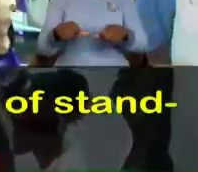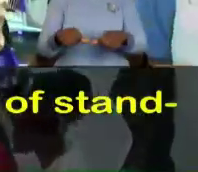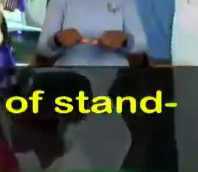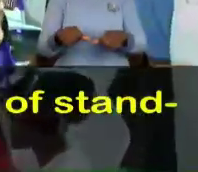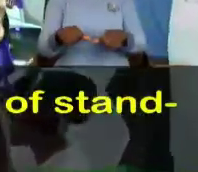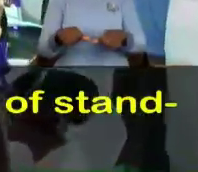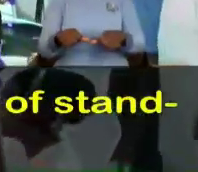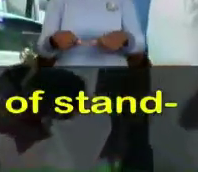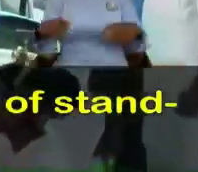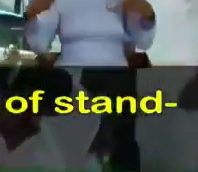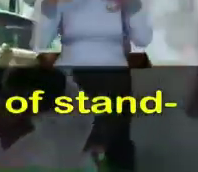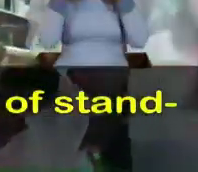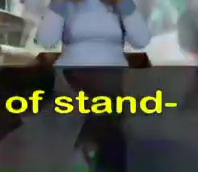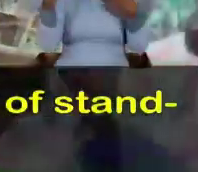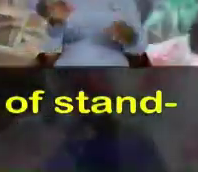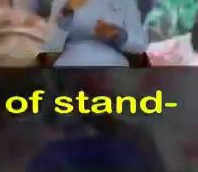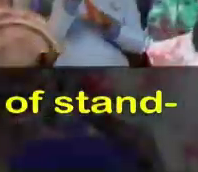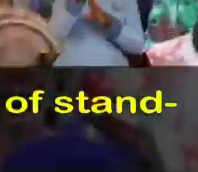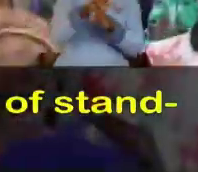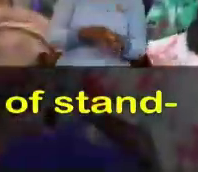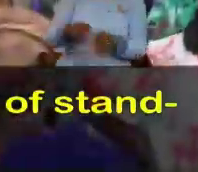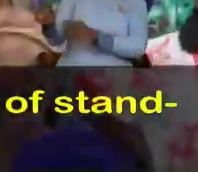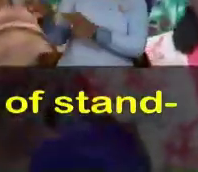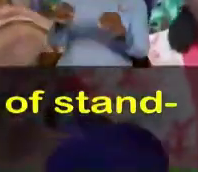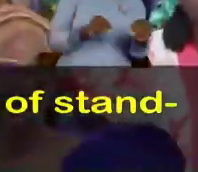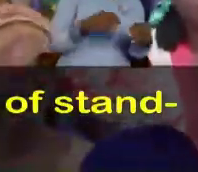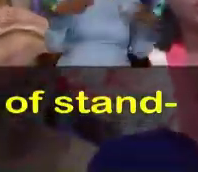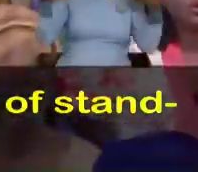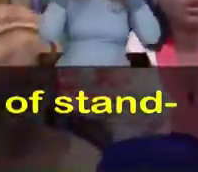Shout it louder. Egbo soke kigbe re.